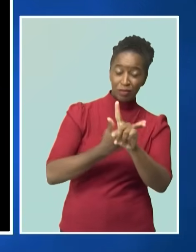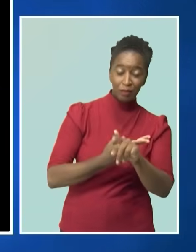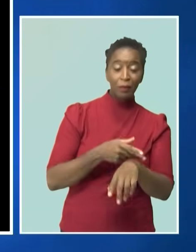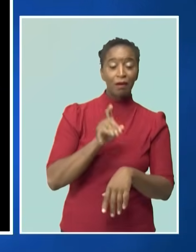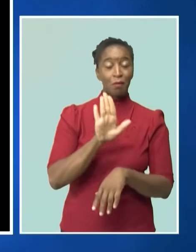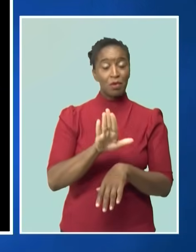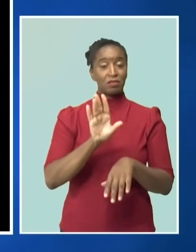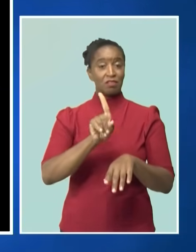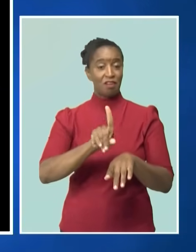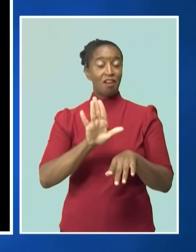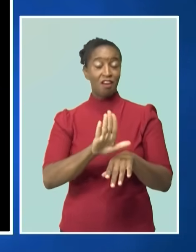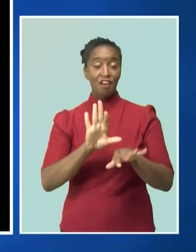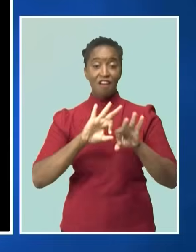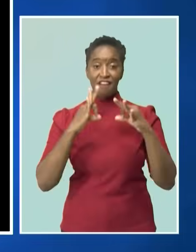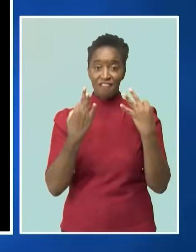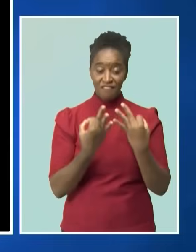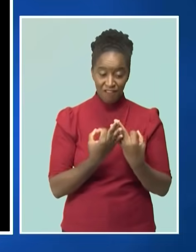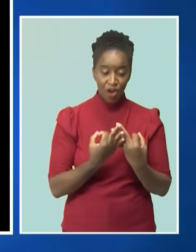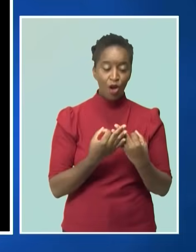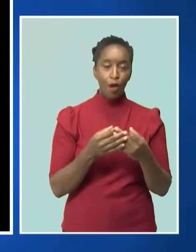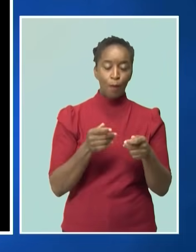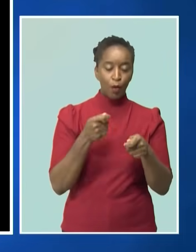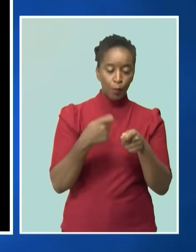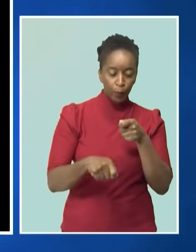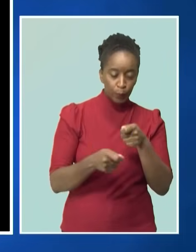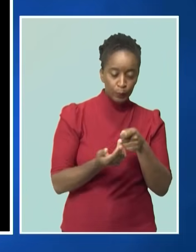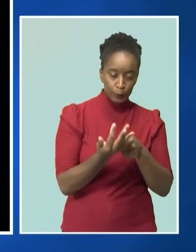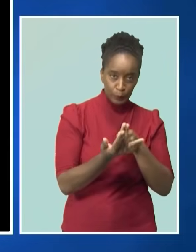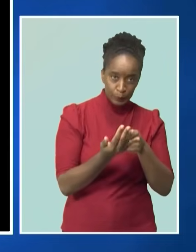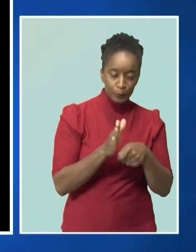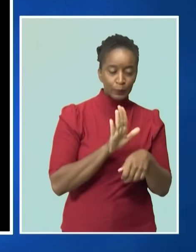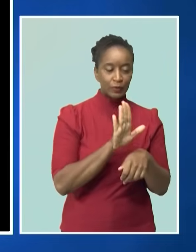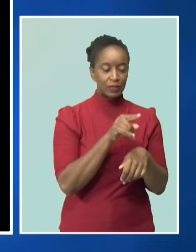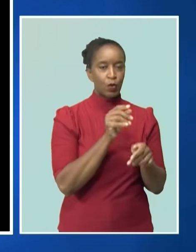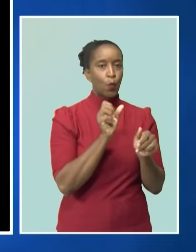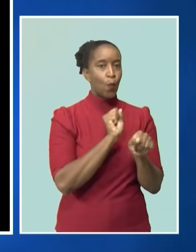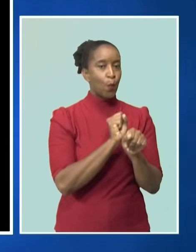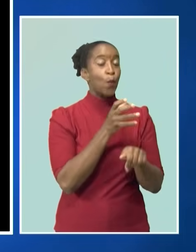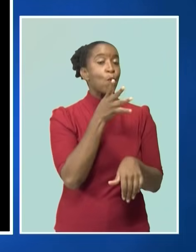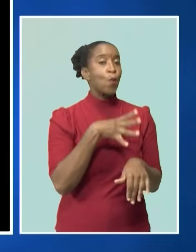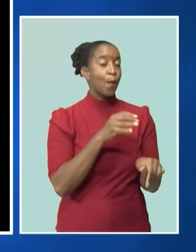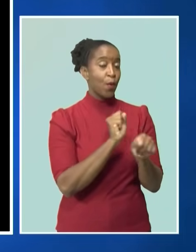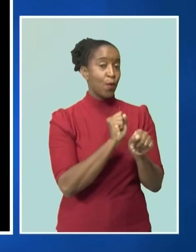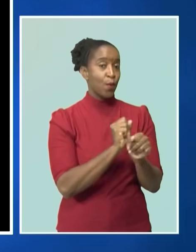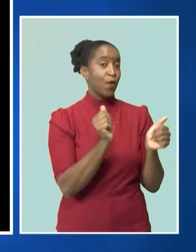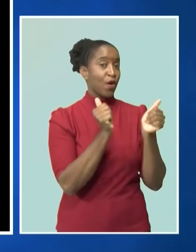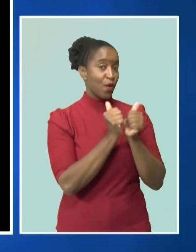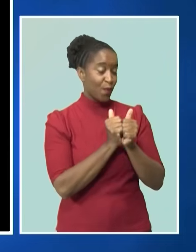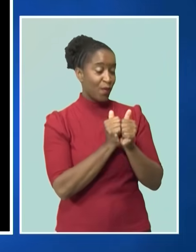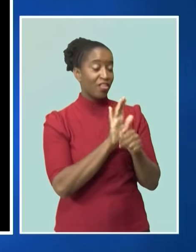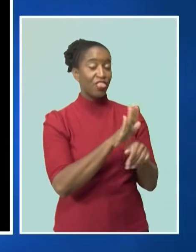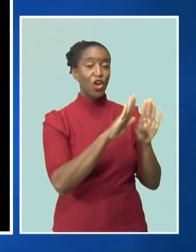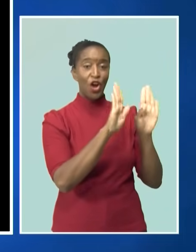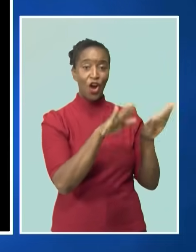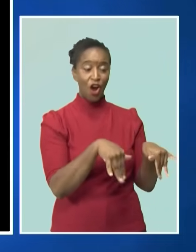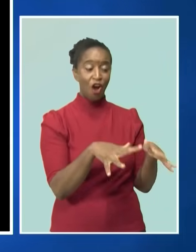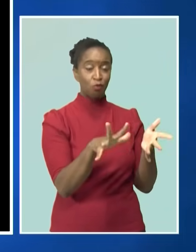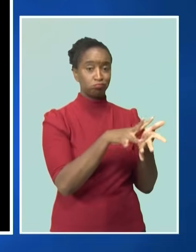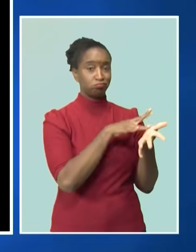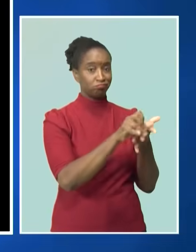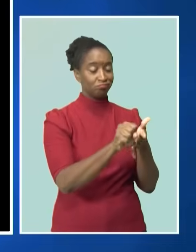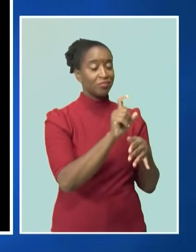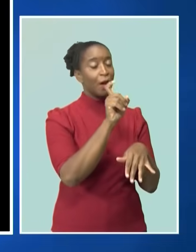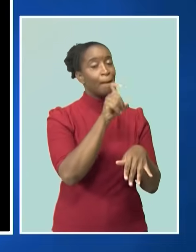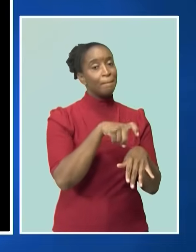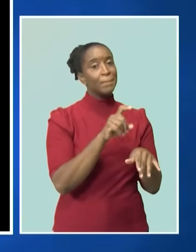lamps. Her maid lived with her for 4 months. Her house was destroyed. That's one of the things that has also stayed with